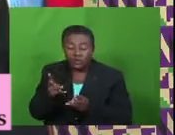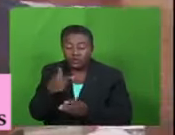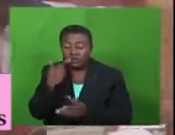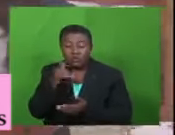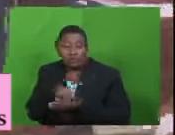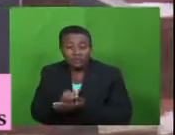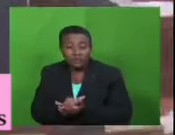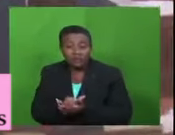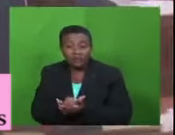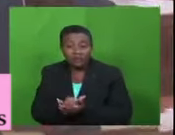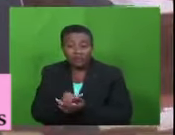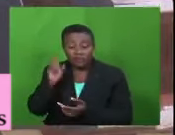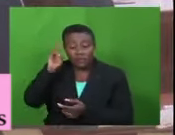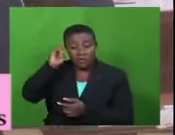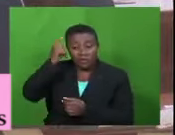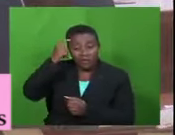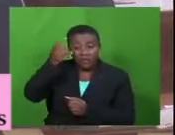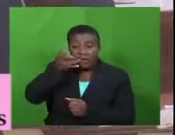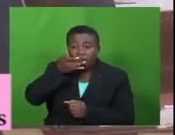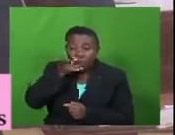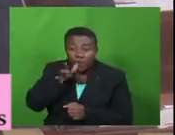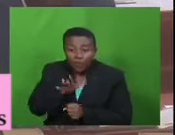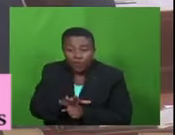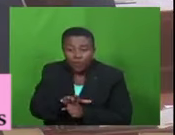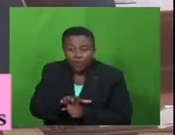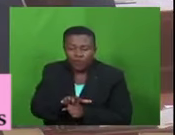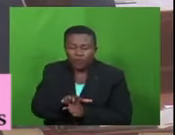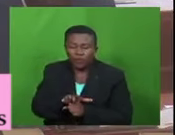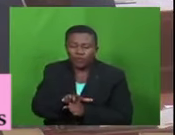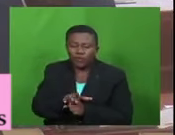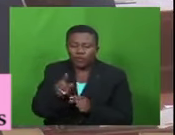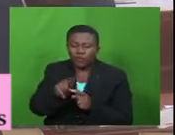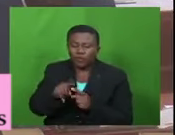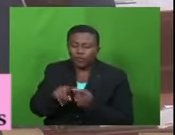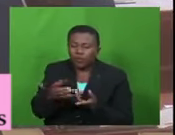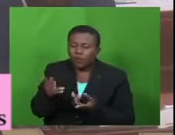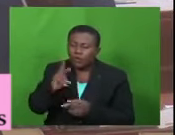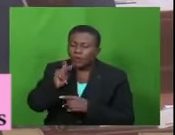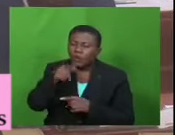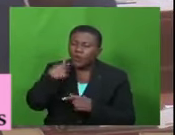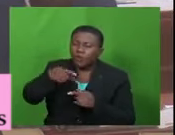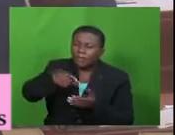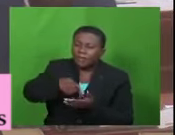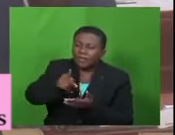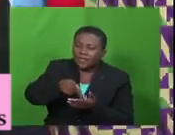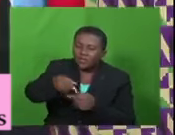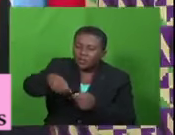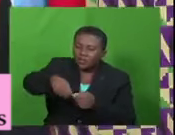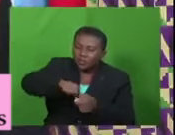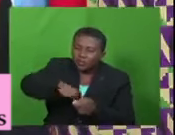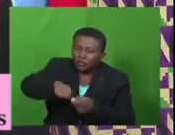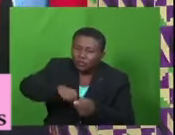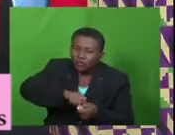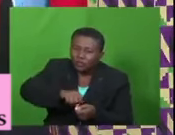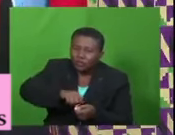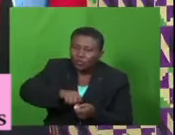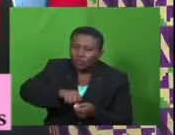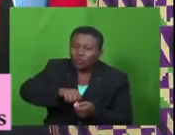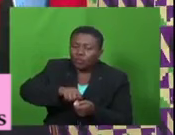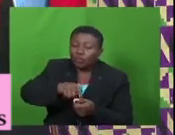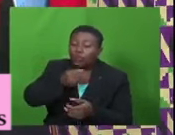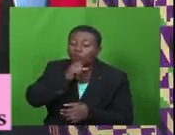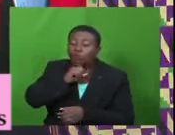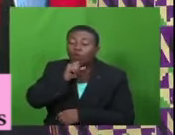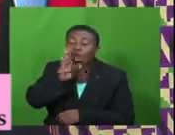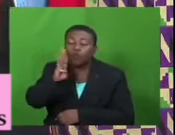that the government is committed to honoring all coupon payments and maturities in respect of both old bonds